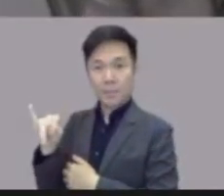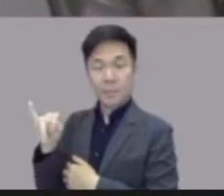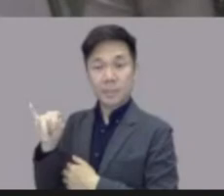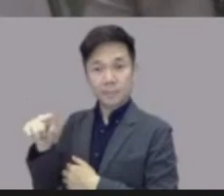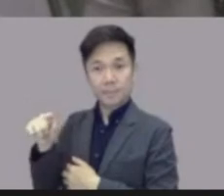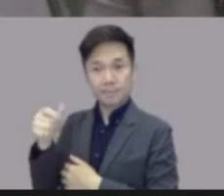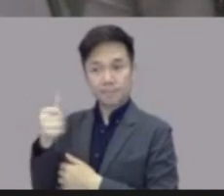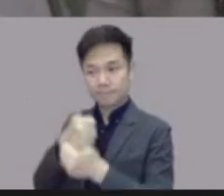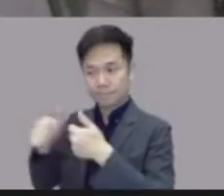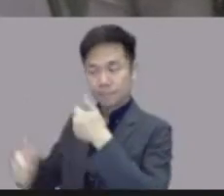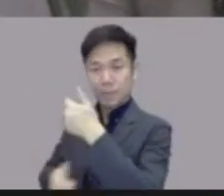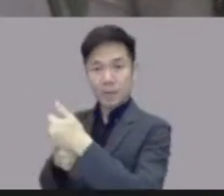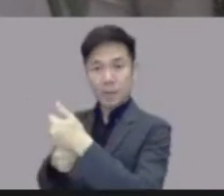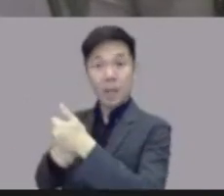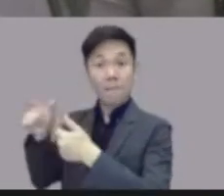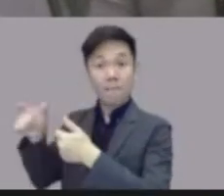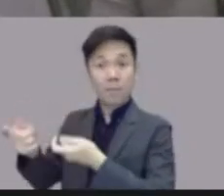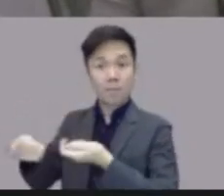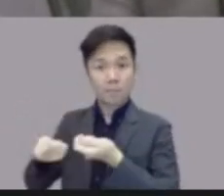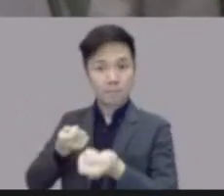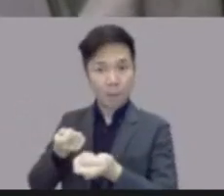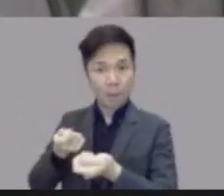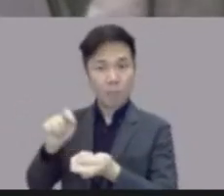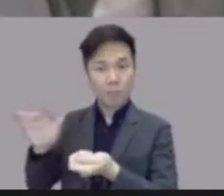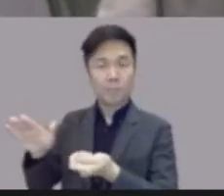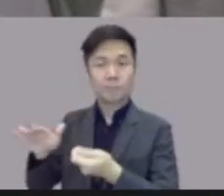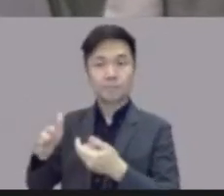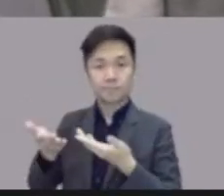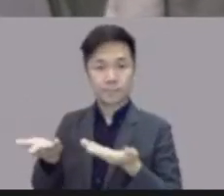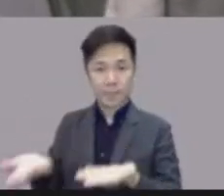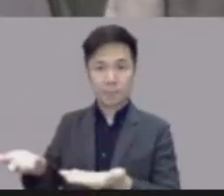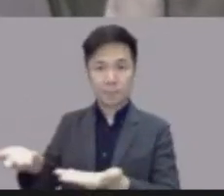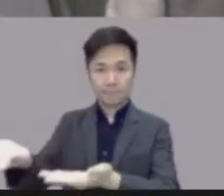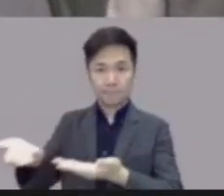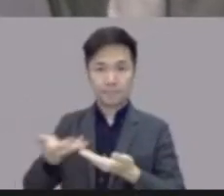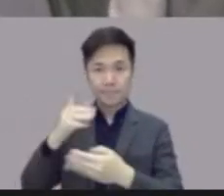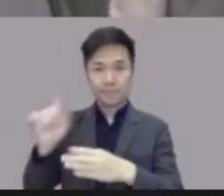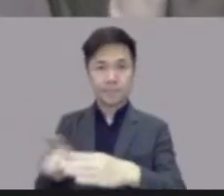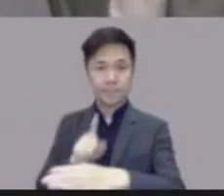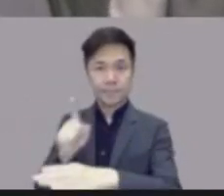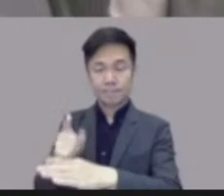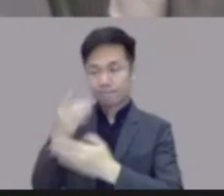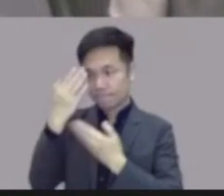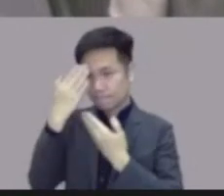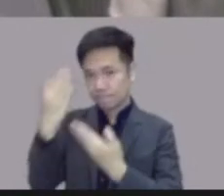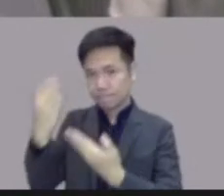and natural resource management to take the floor you have the floor meme